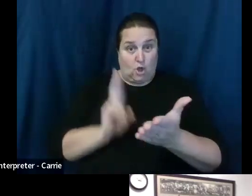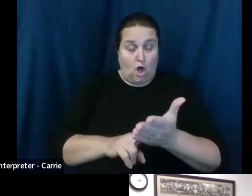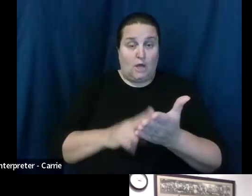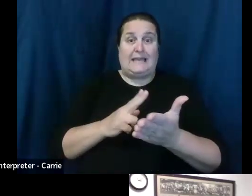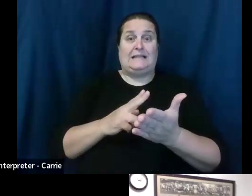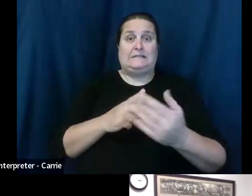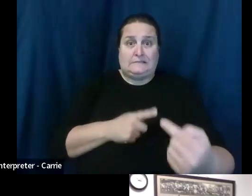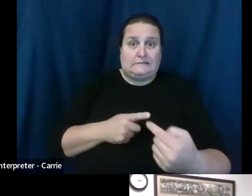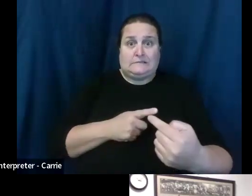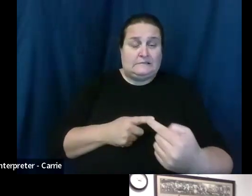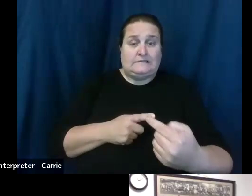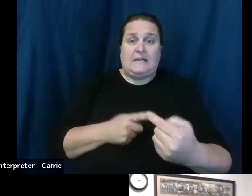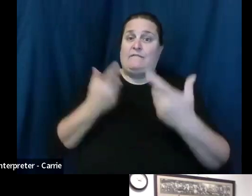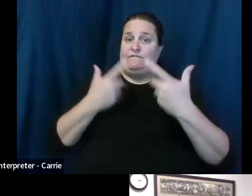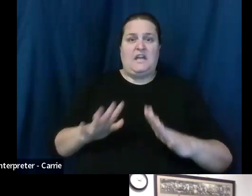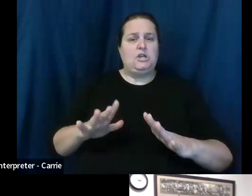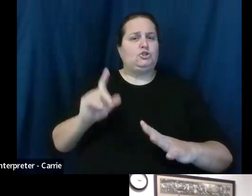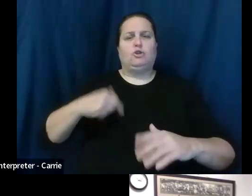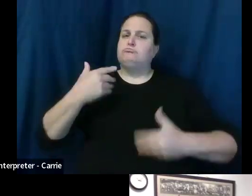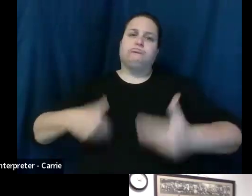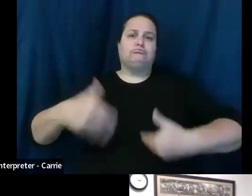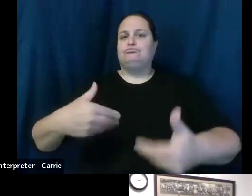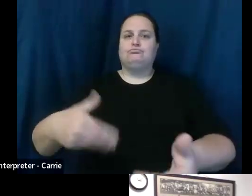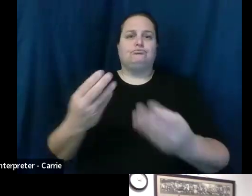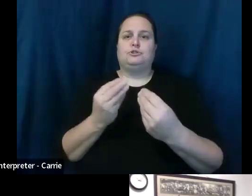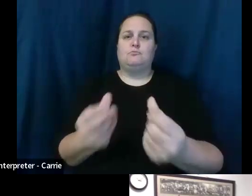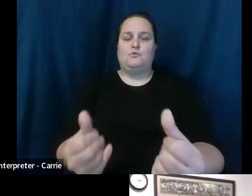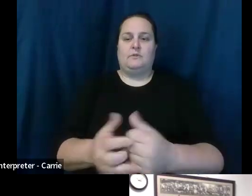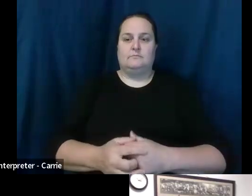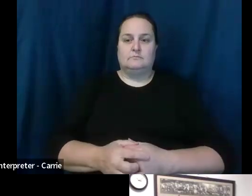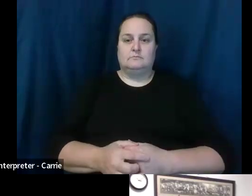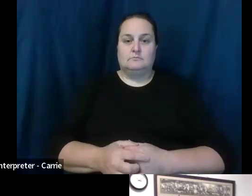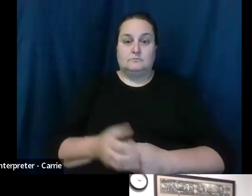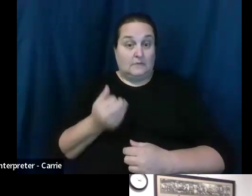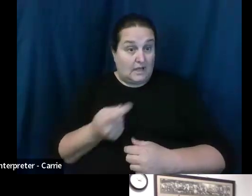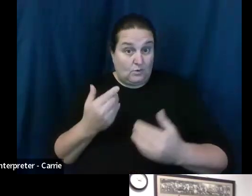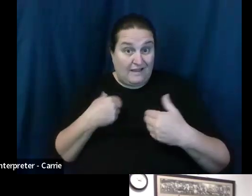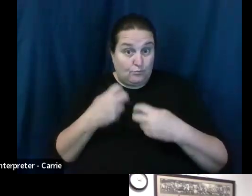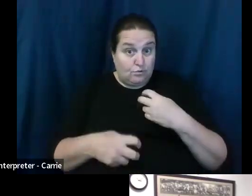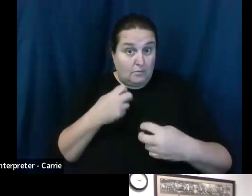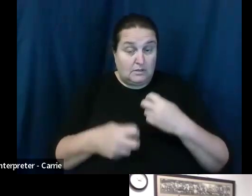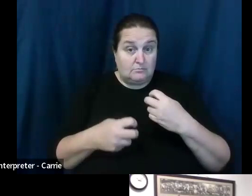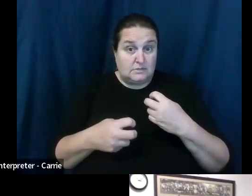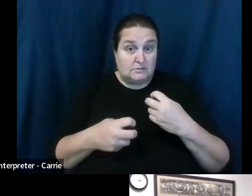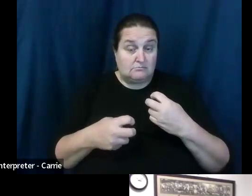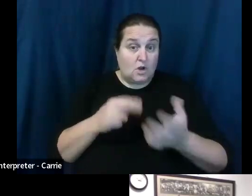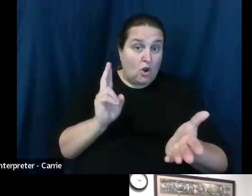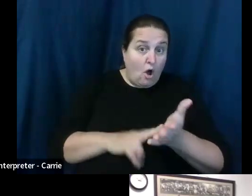that window. So is anybody having any issues? You can speak up, chat up.